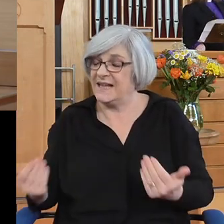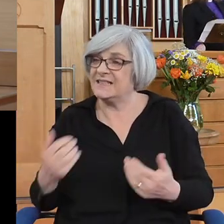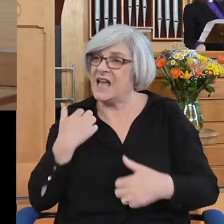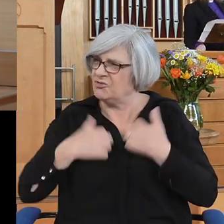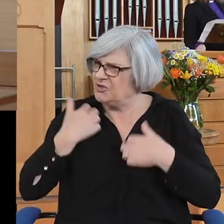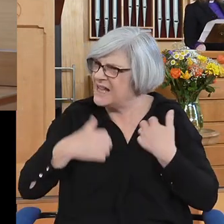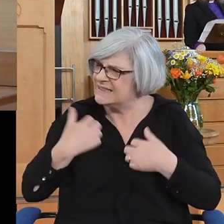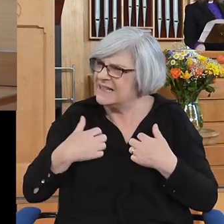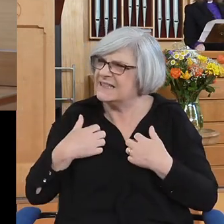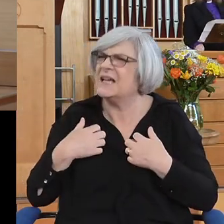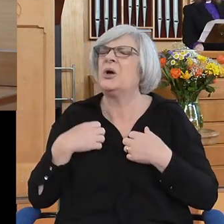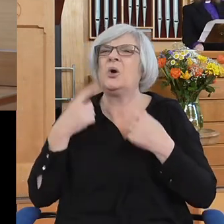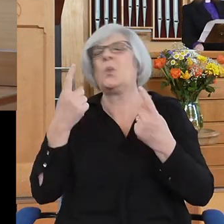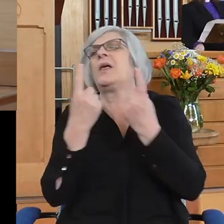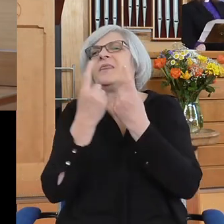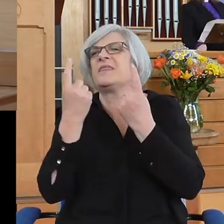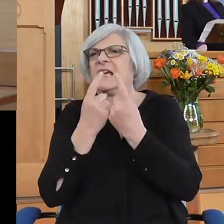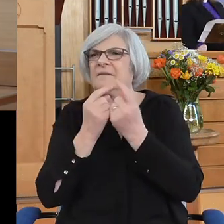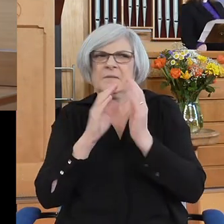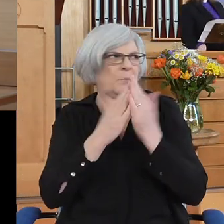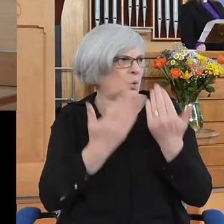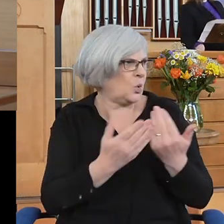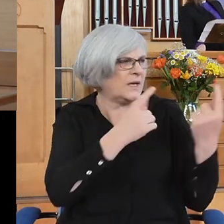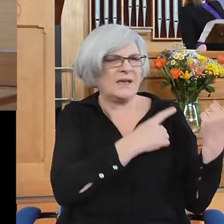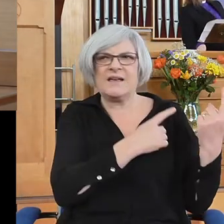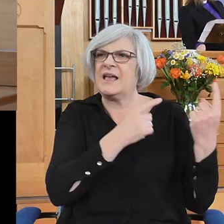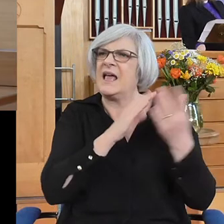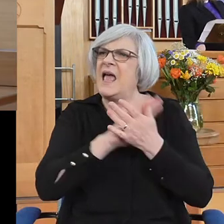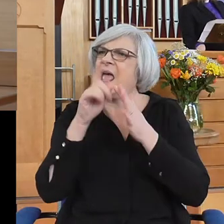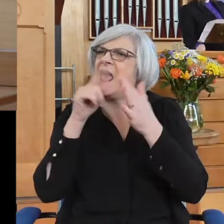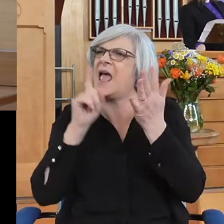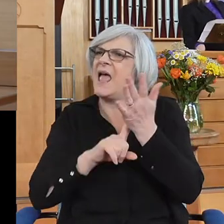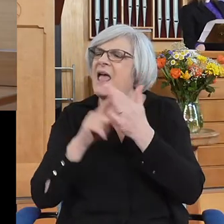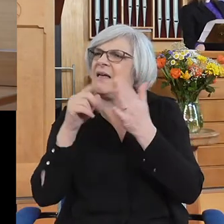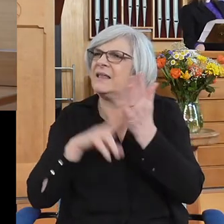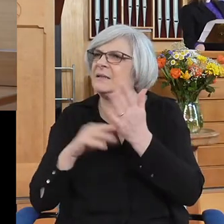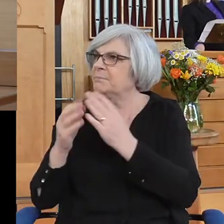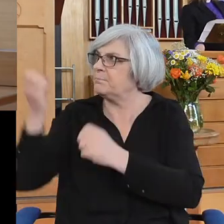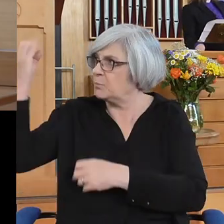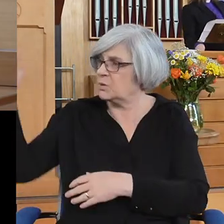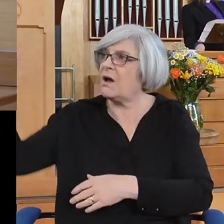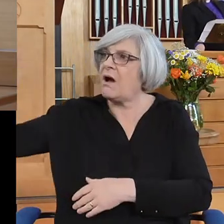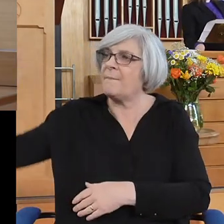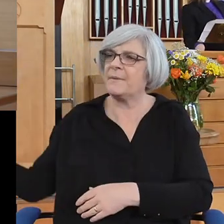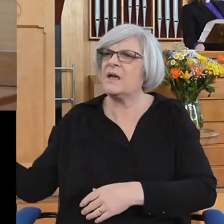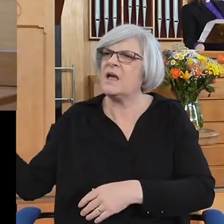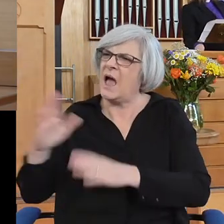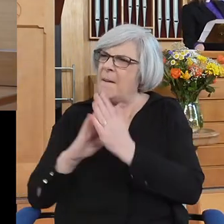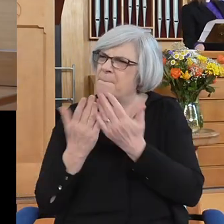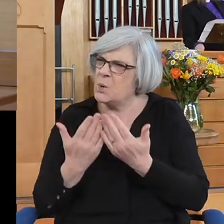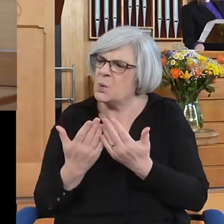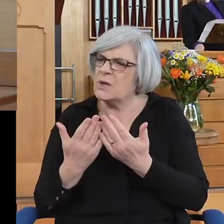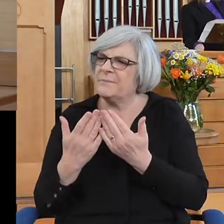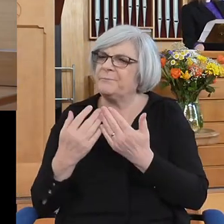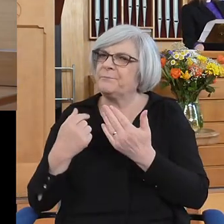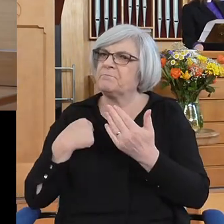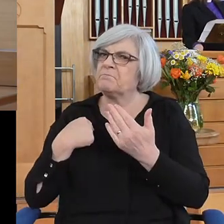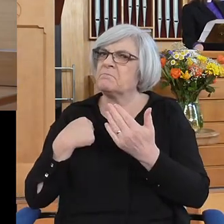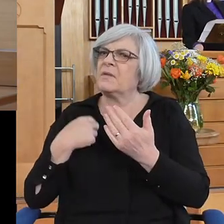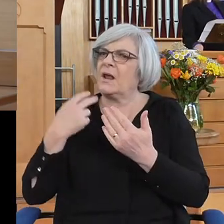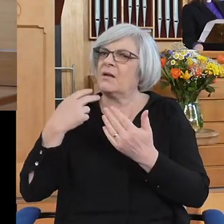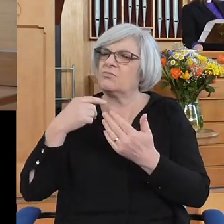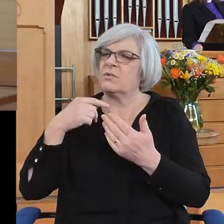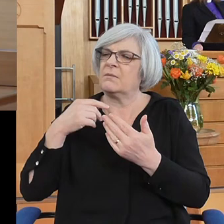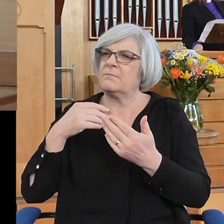interesting that one of the books that Helen put up was a book that was read to